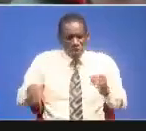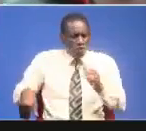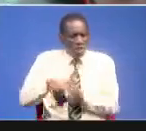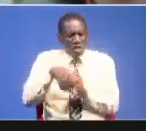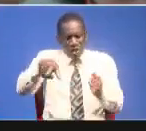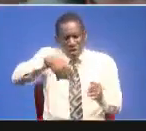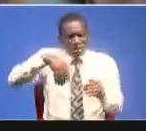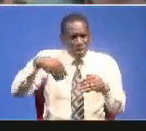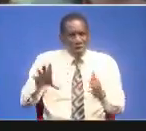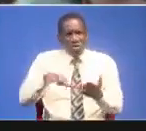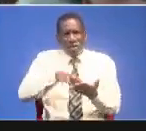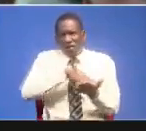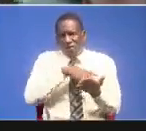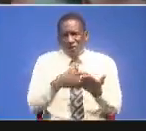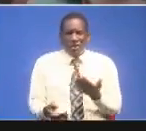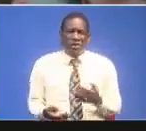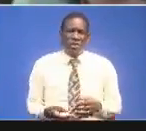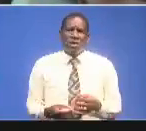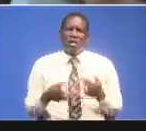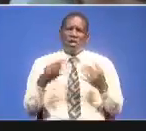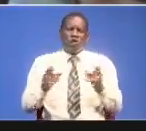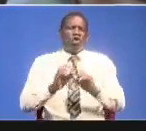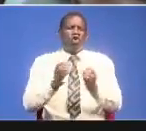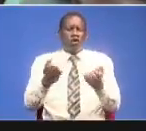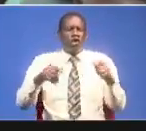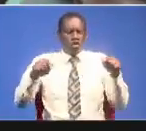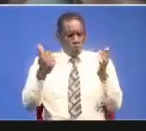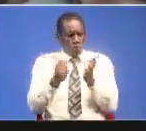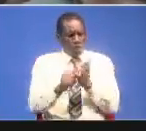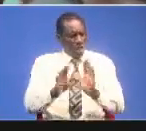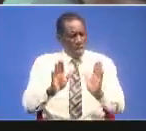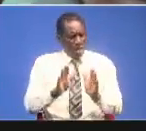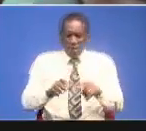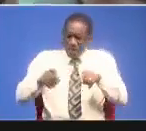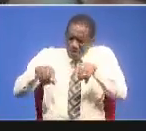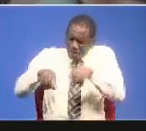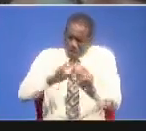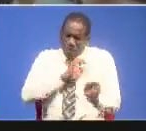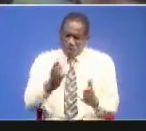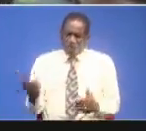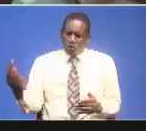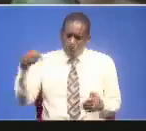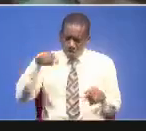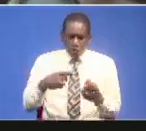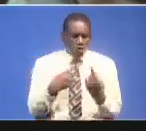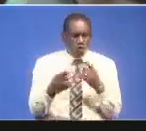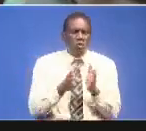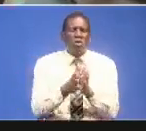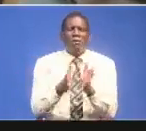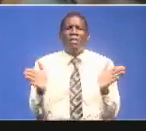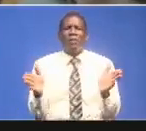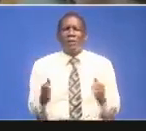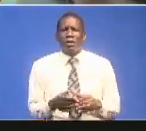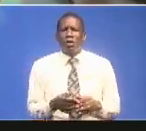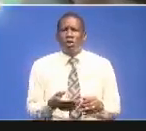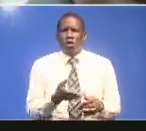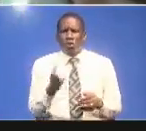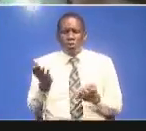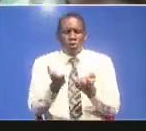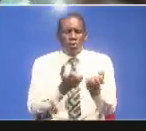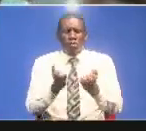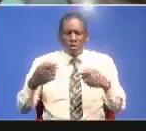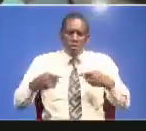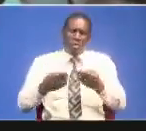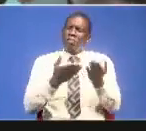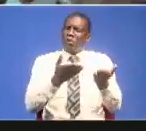Leo unaambia watu watoke, hiyo fujo yote hakuna haja fujo. Wewe mwenyewe jilete hapa. Aonge na raia. Wale wa mama wafanya